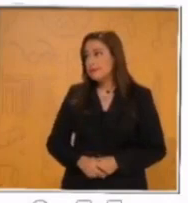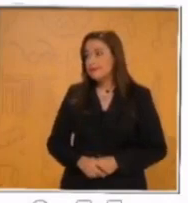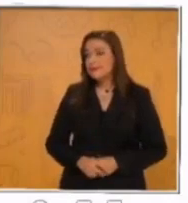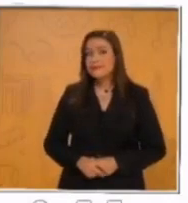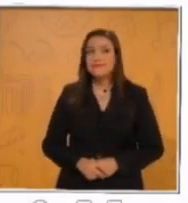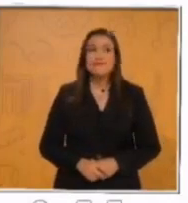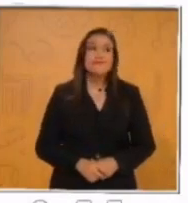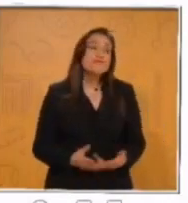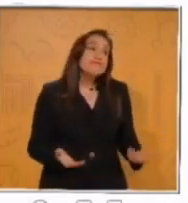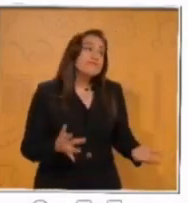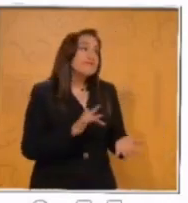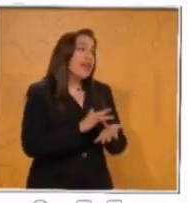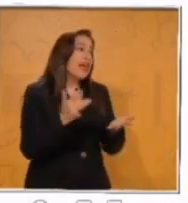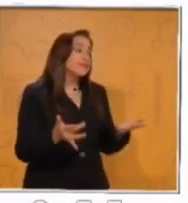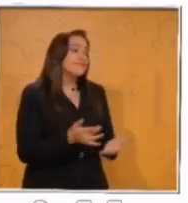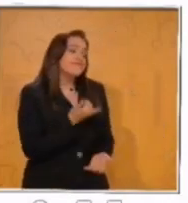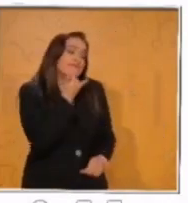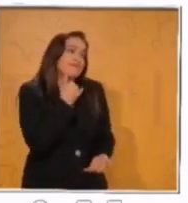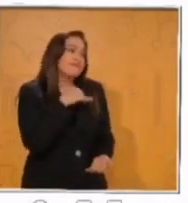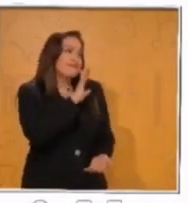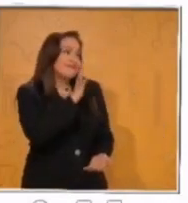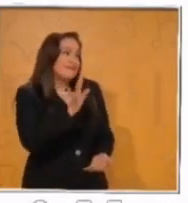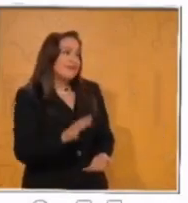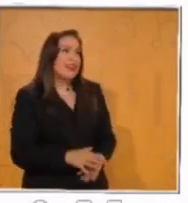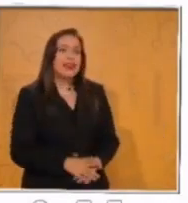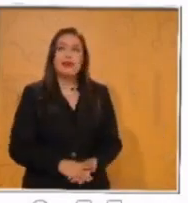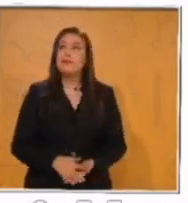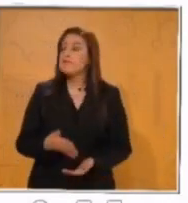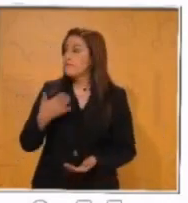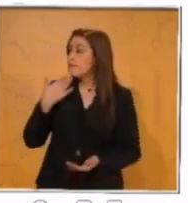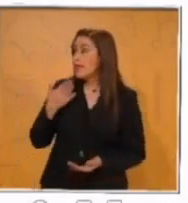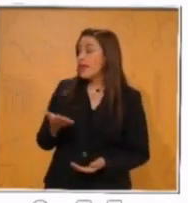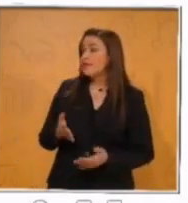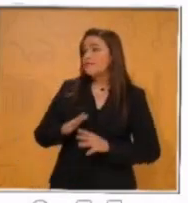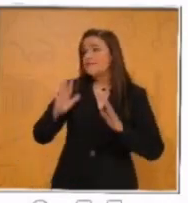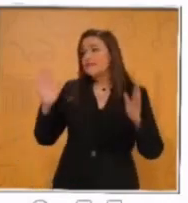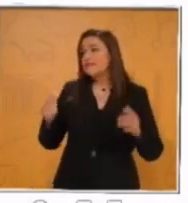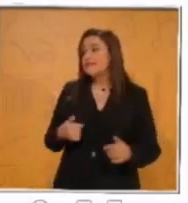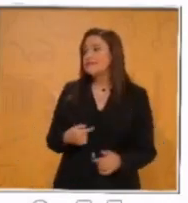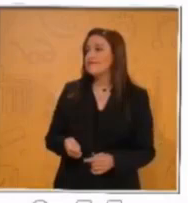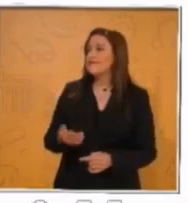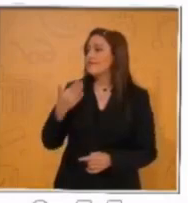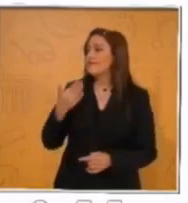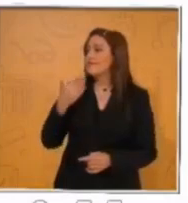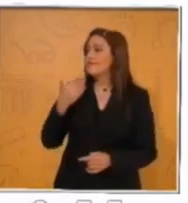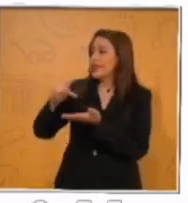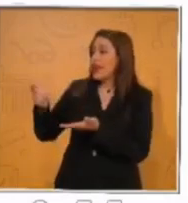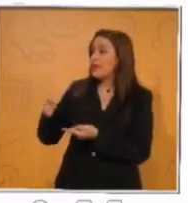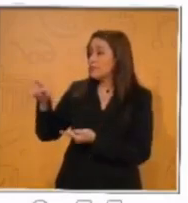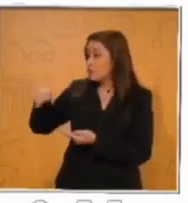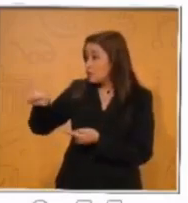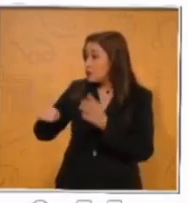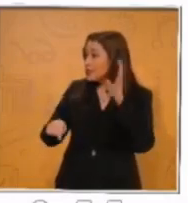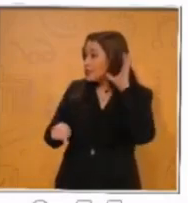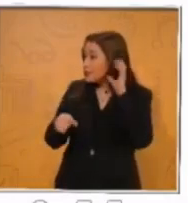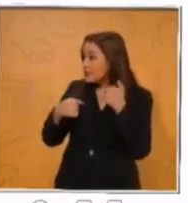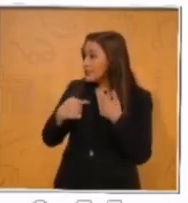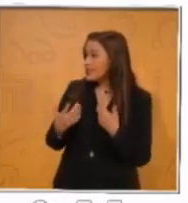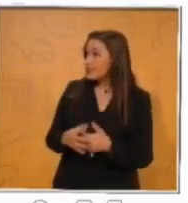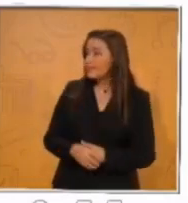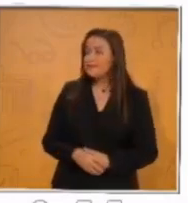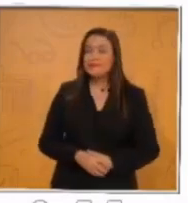Thank you and goodbye. And well, that was it. Thank you so much for listening.